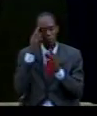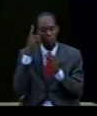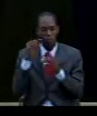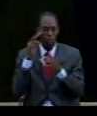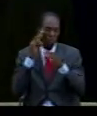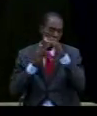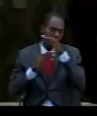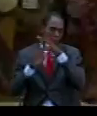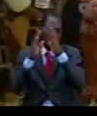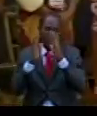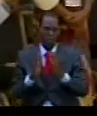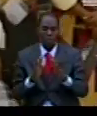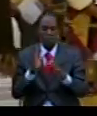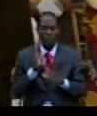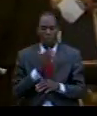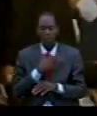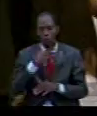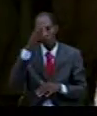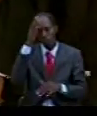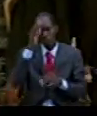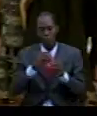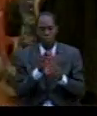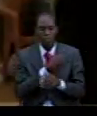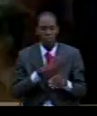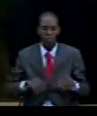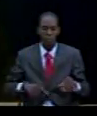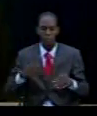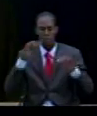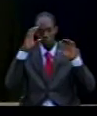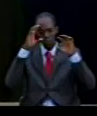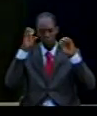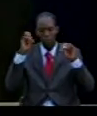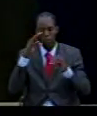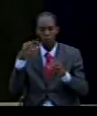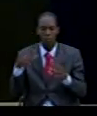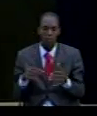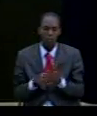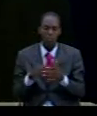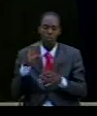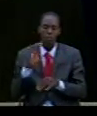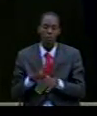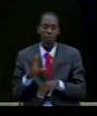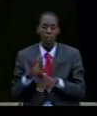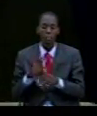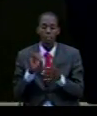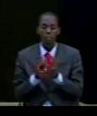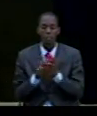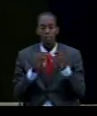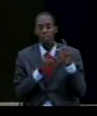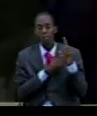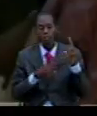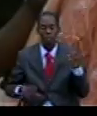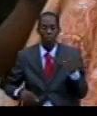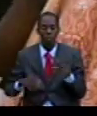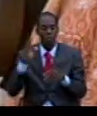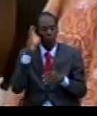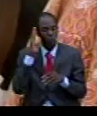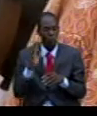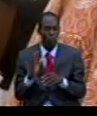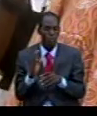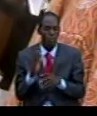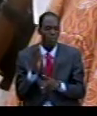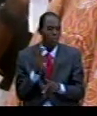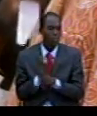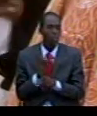Father in the Lord, the General Superintendent of Deeper Christian Life Ministry, that the Lord will sustain him, that